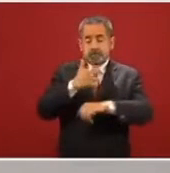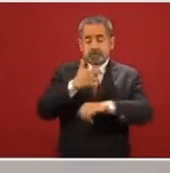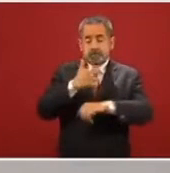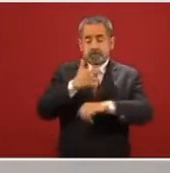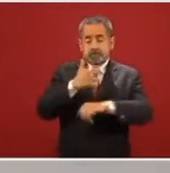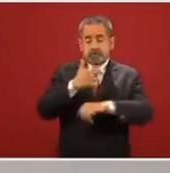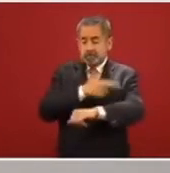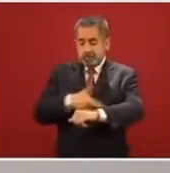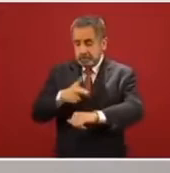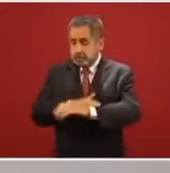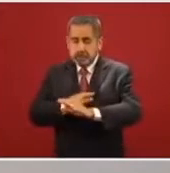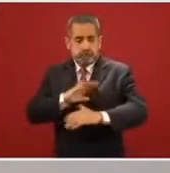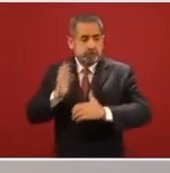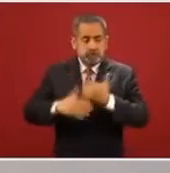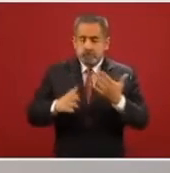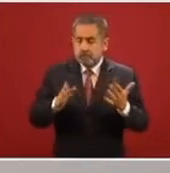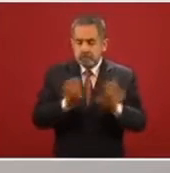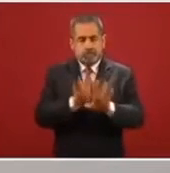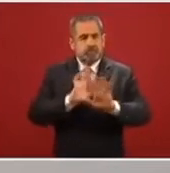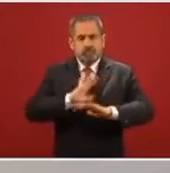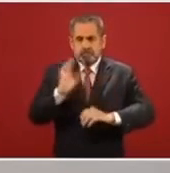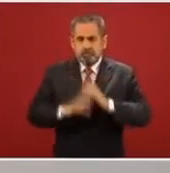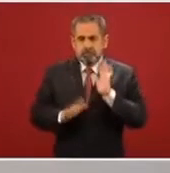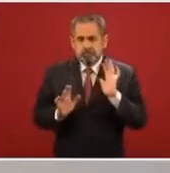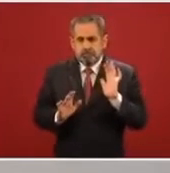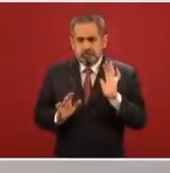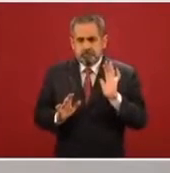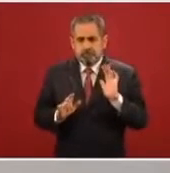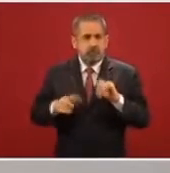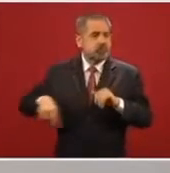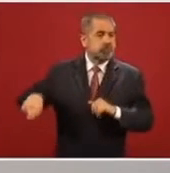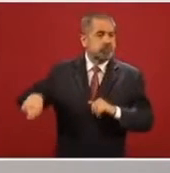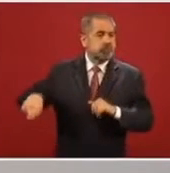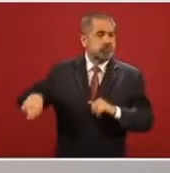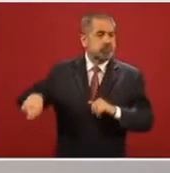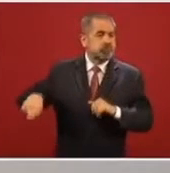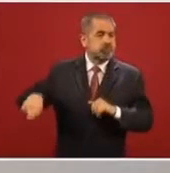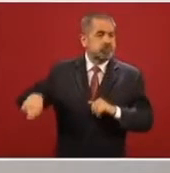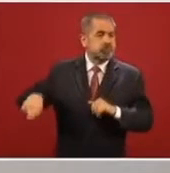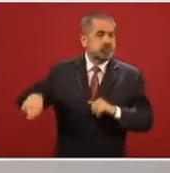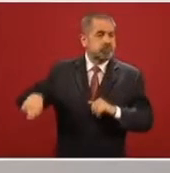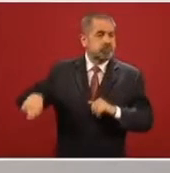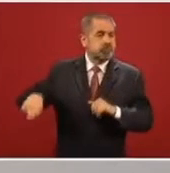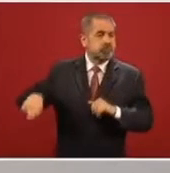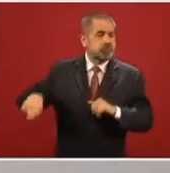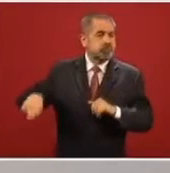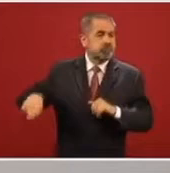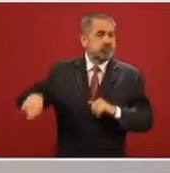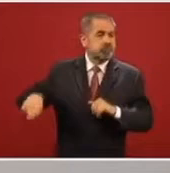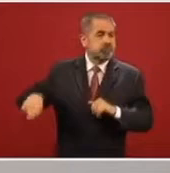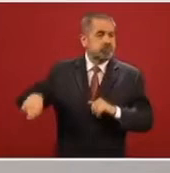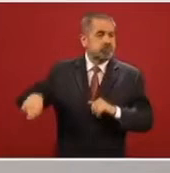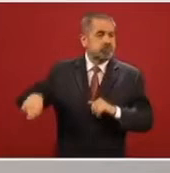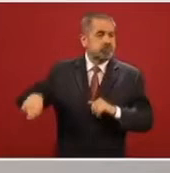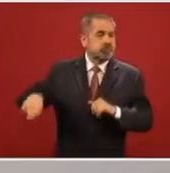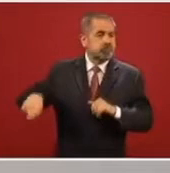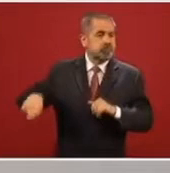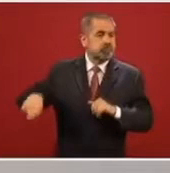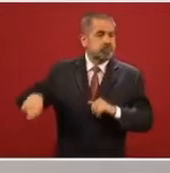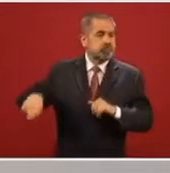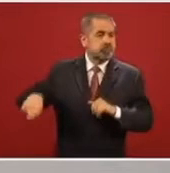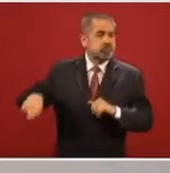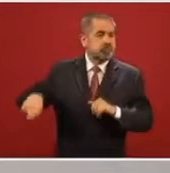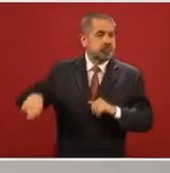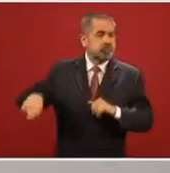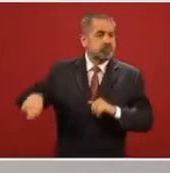they themselves, llamaron un escenario de neutralidad política. an essence of neutral